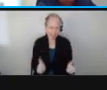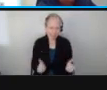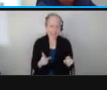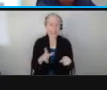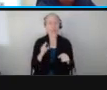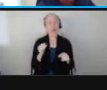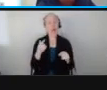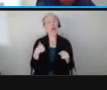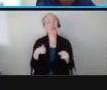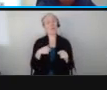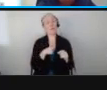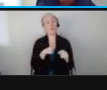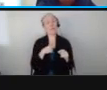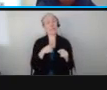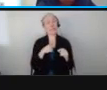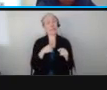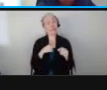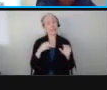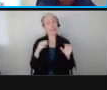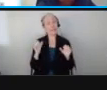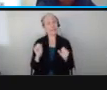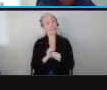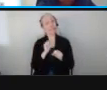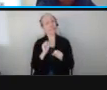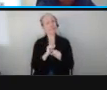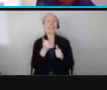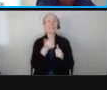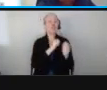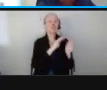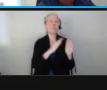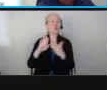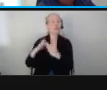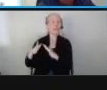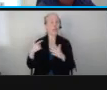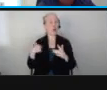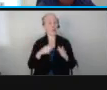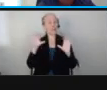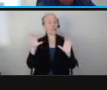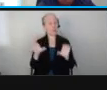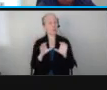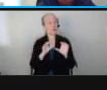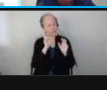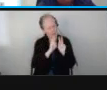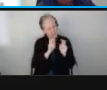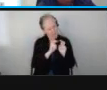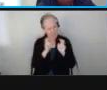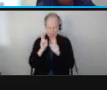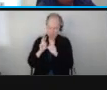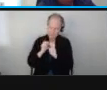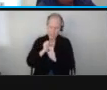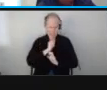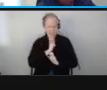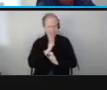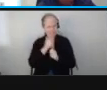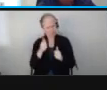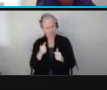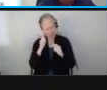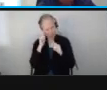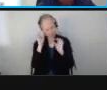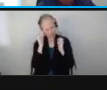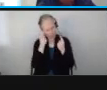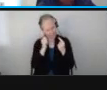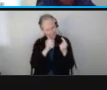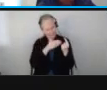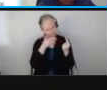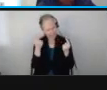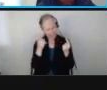collaboratively striven or within each community to understand ourselves better. And I think the agency is better off certainly now than it